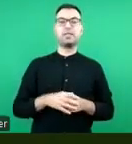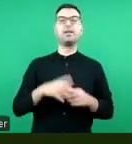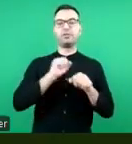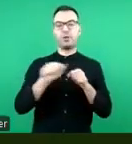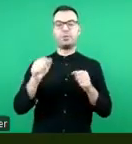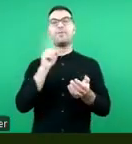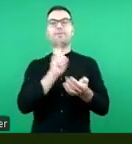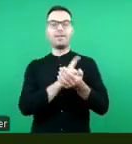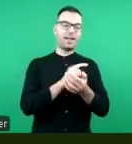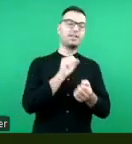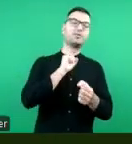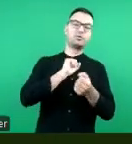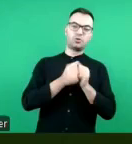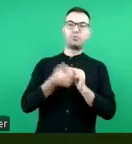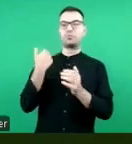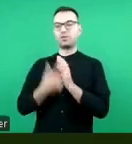So